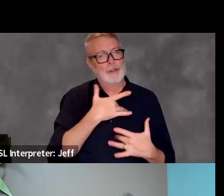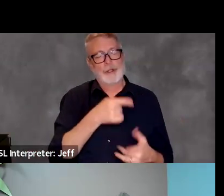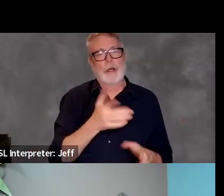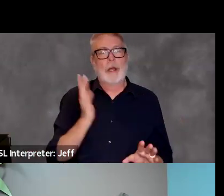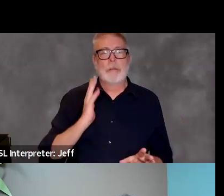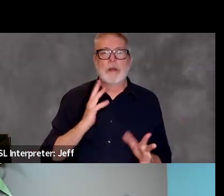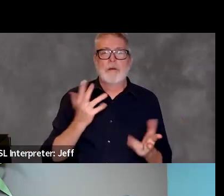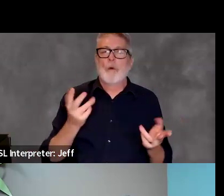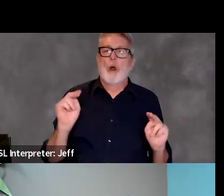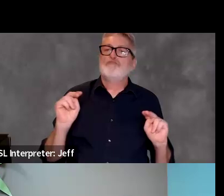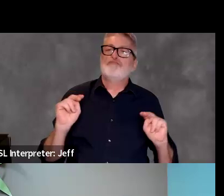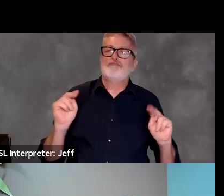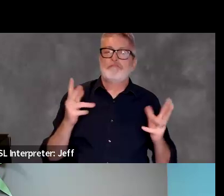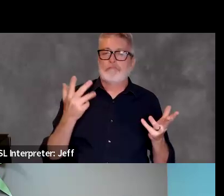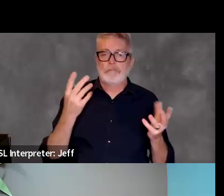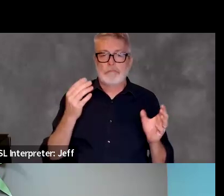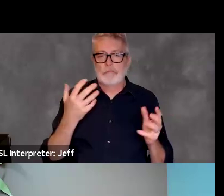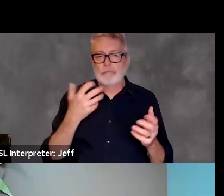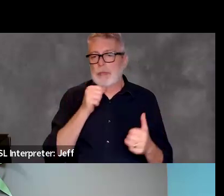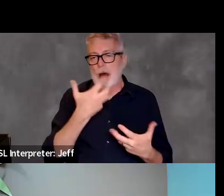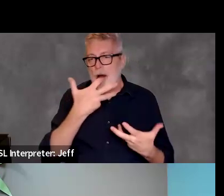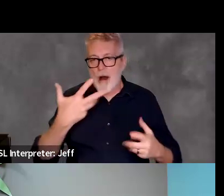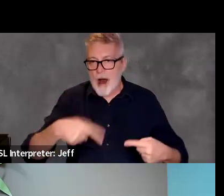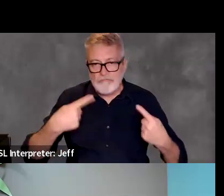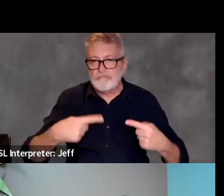a non-controversial update of